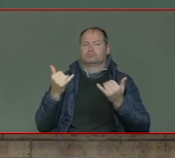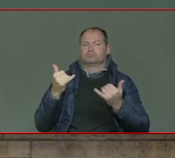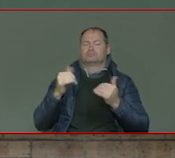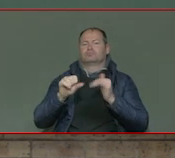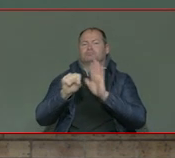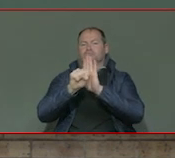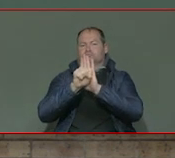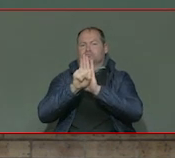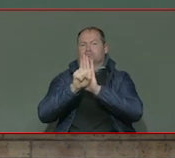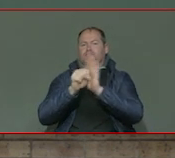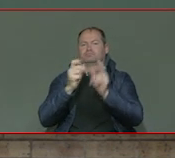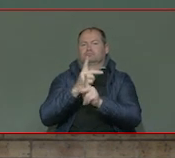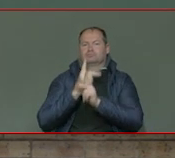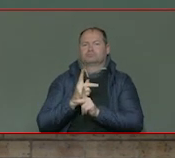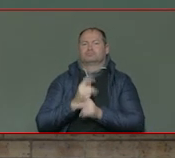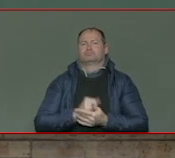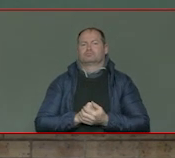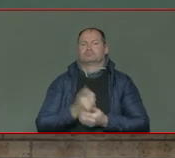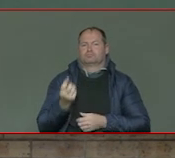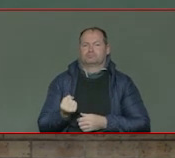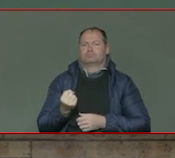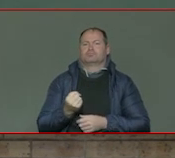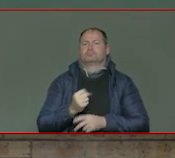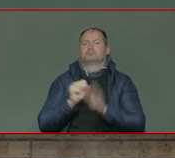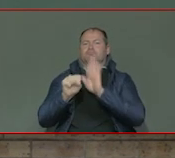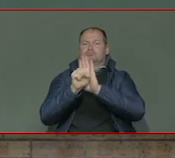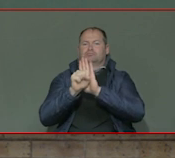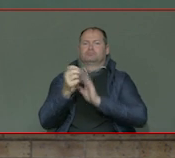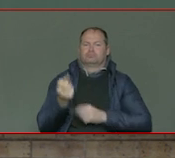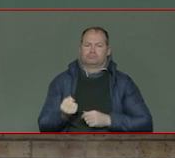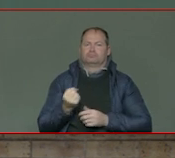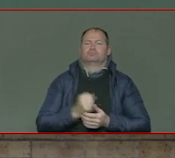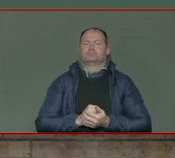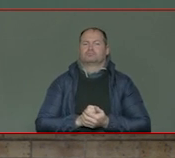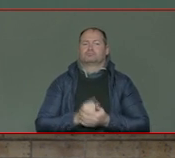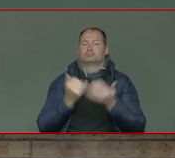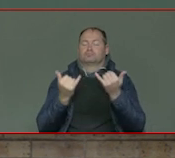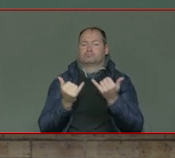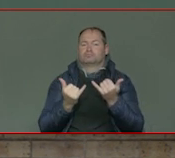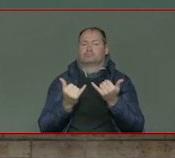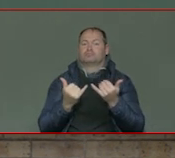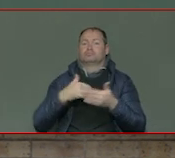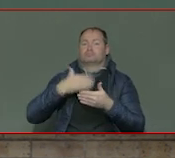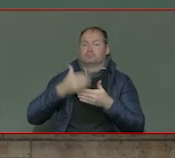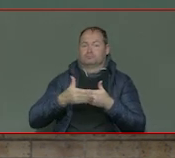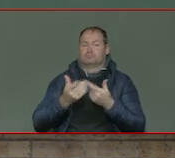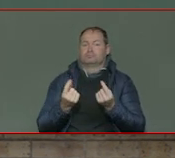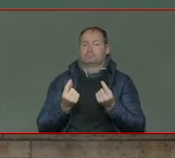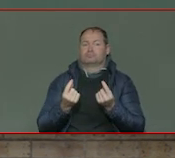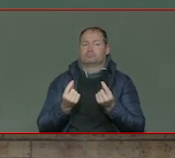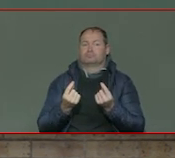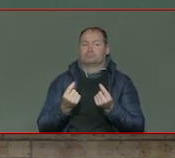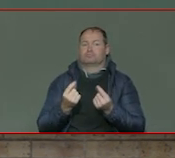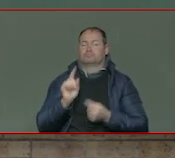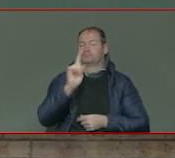sign, correct? That's how I get the first term. How do I get the next part? I say the first